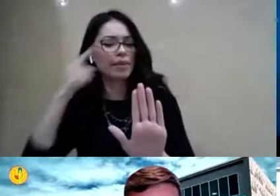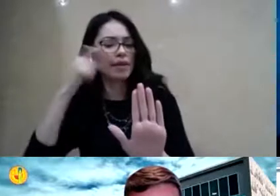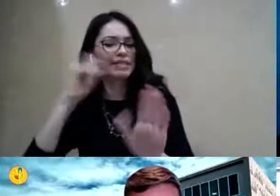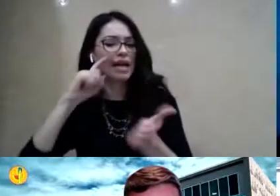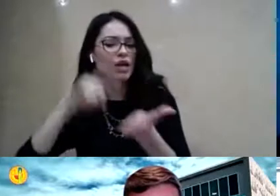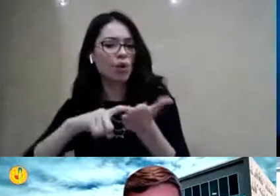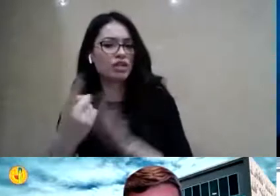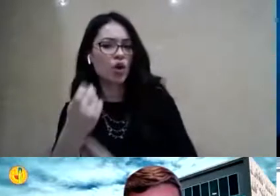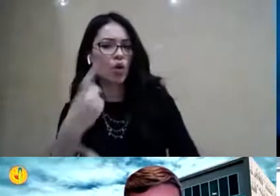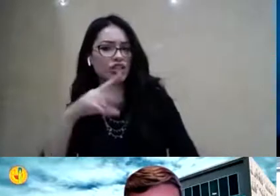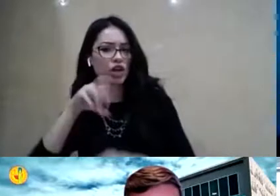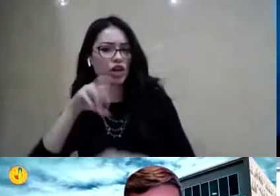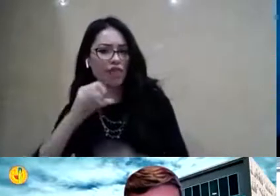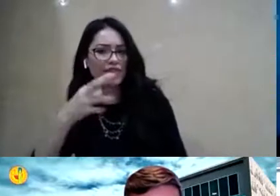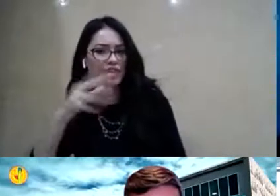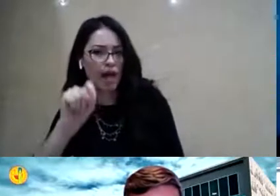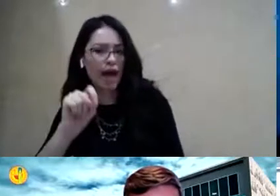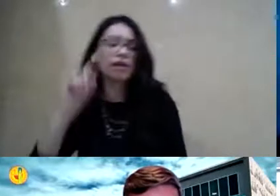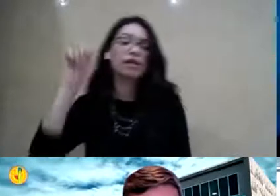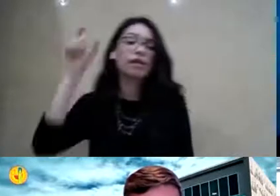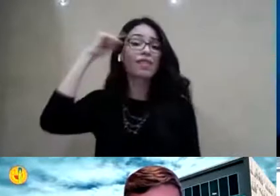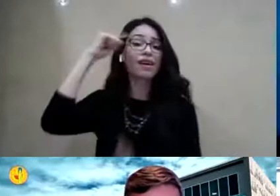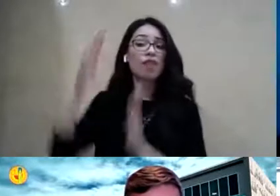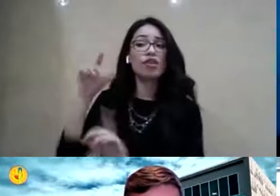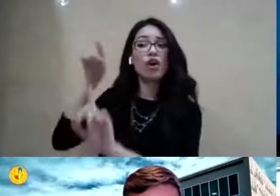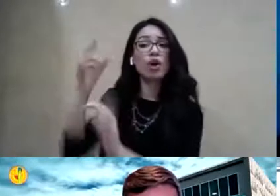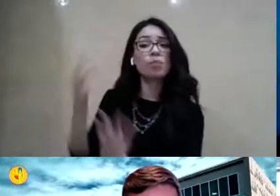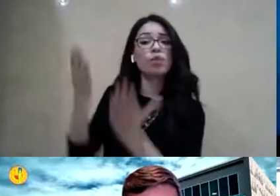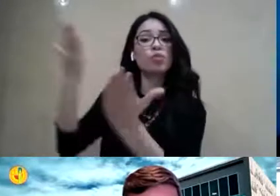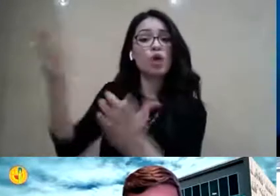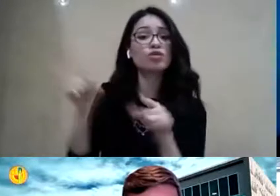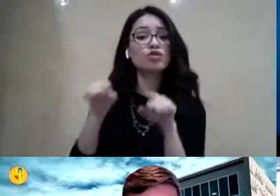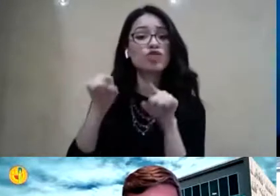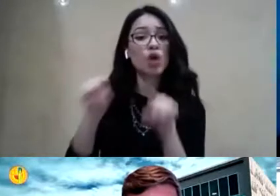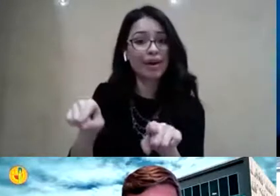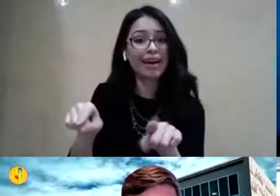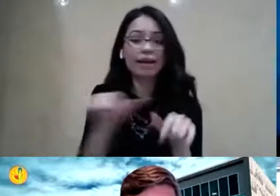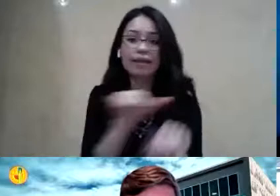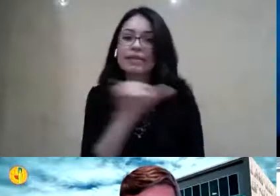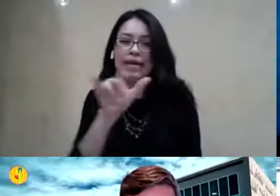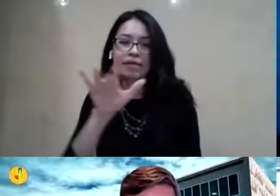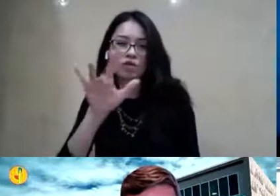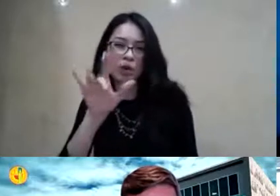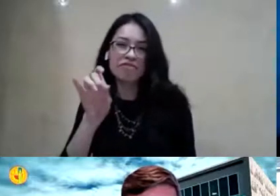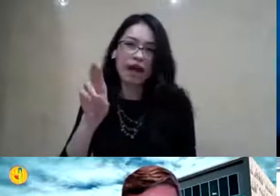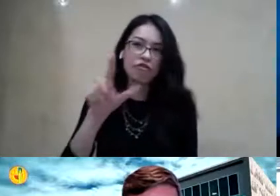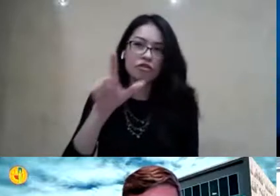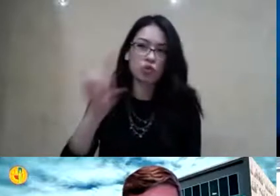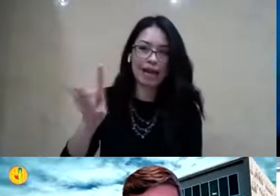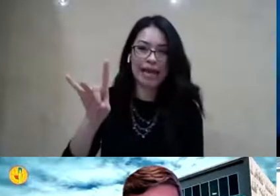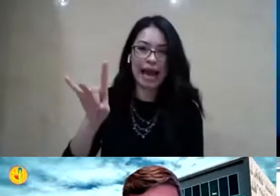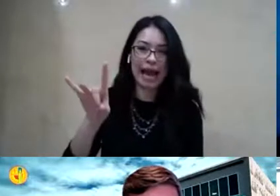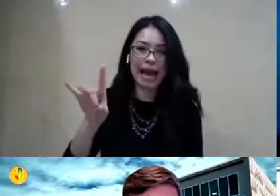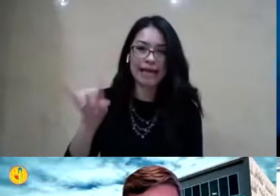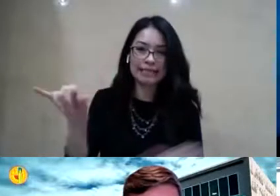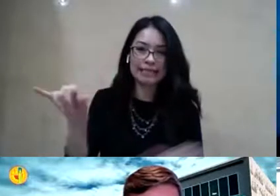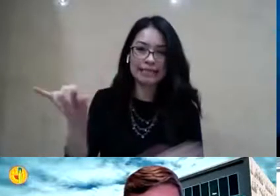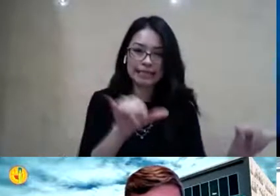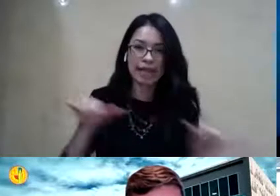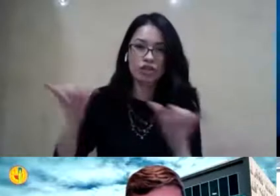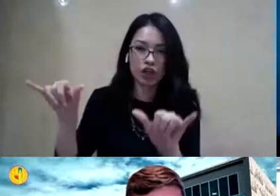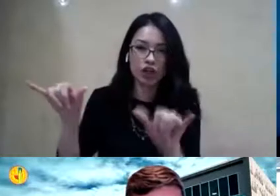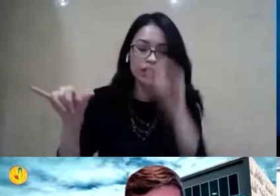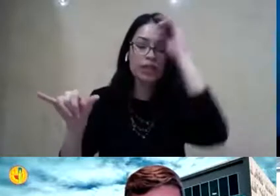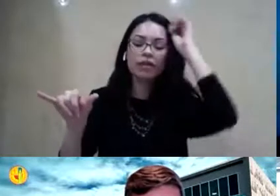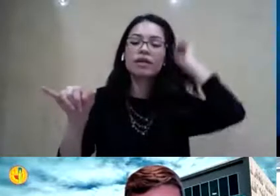governor proposed during the same time this new 25 or 28 standard, a package of dollars to help